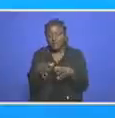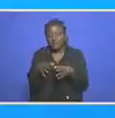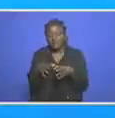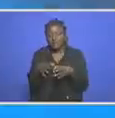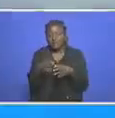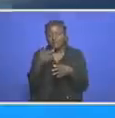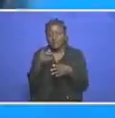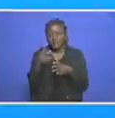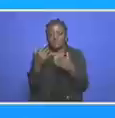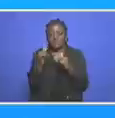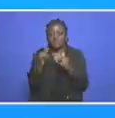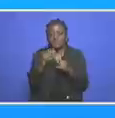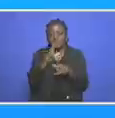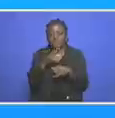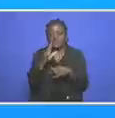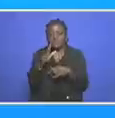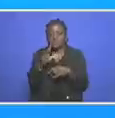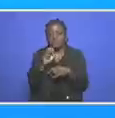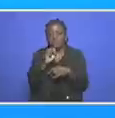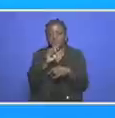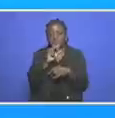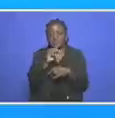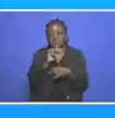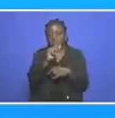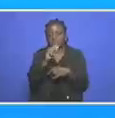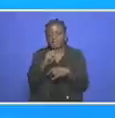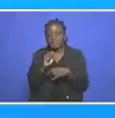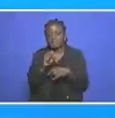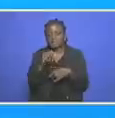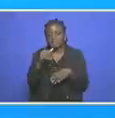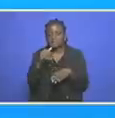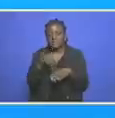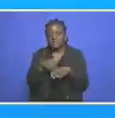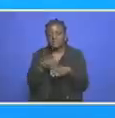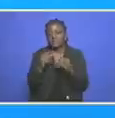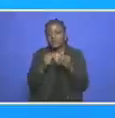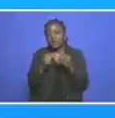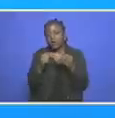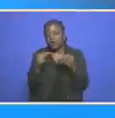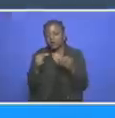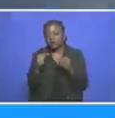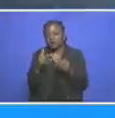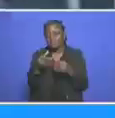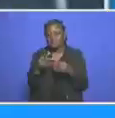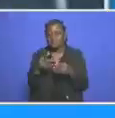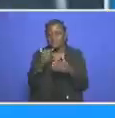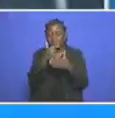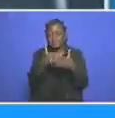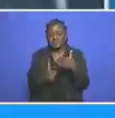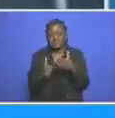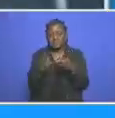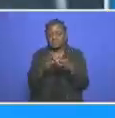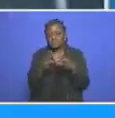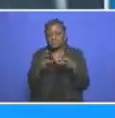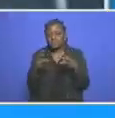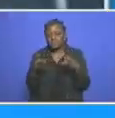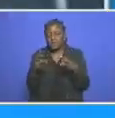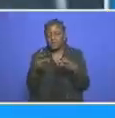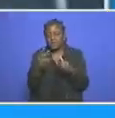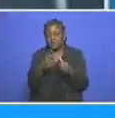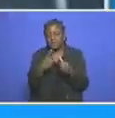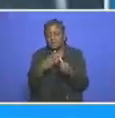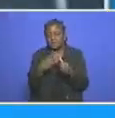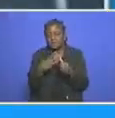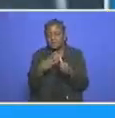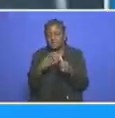played 33 snaps on offense, the third most of any Colts receiver. Strawn was listed at wide as second string on the depth chart for the